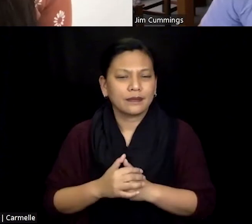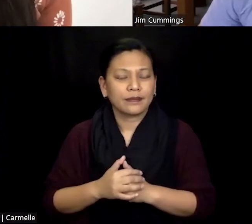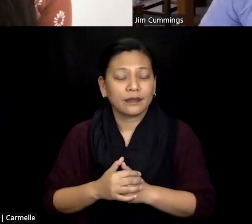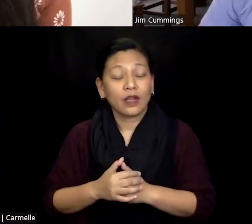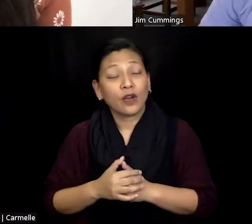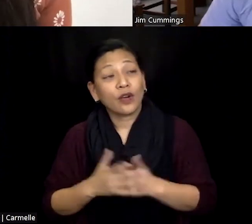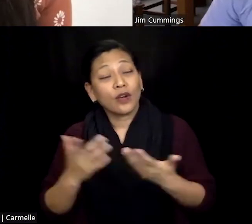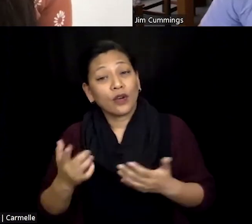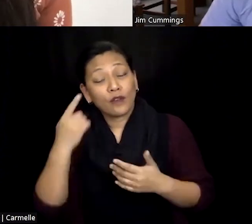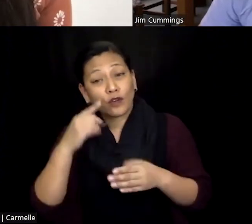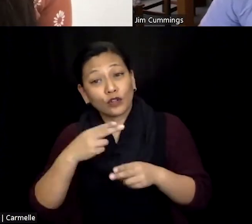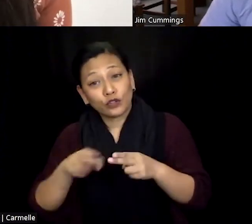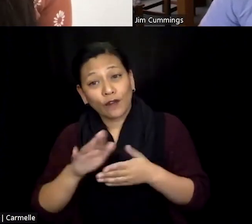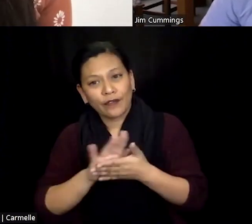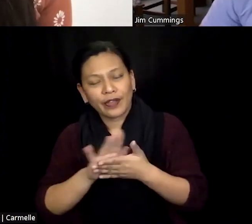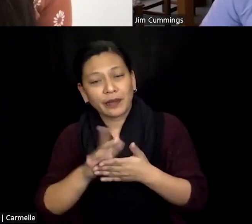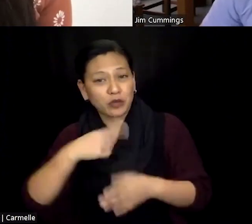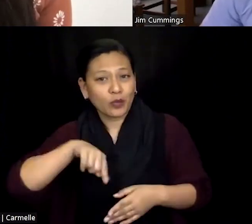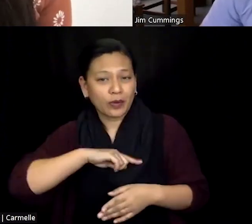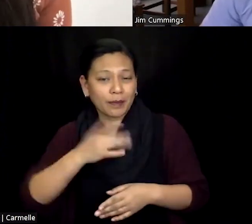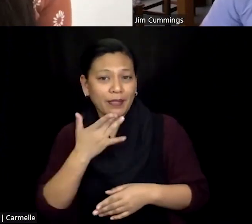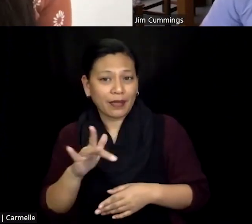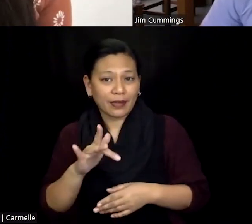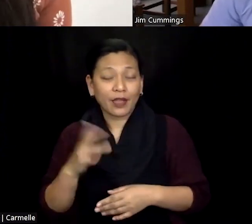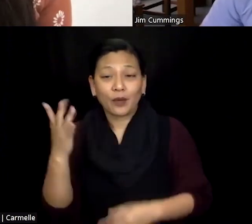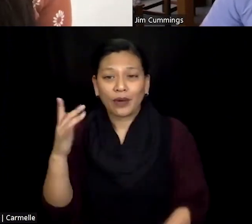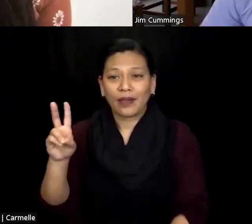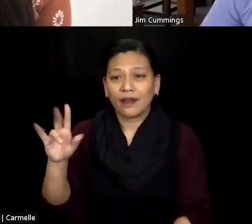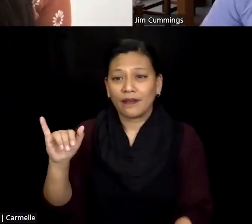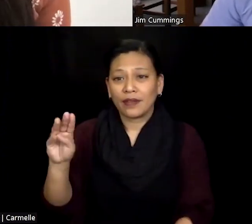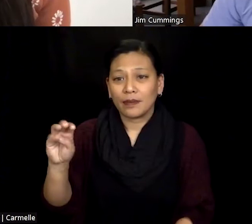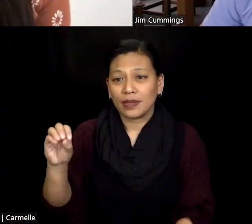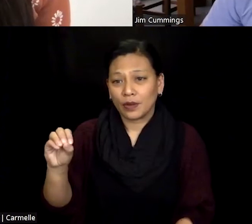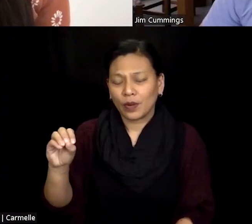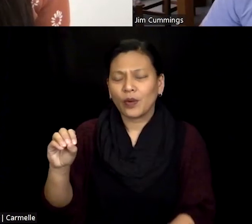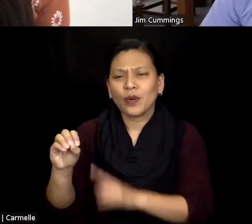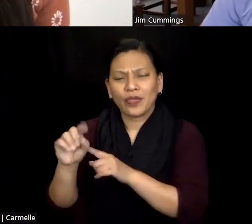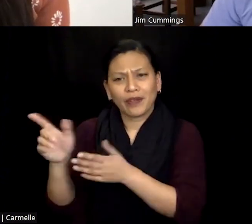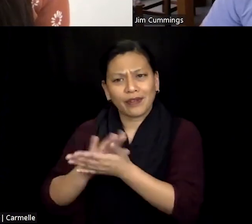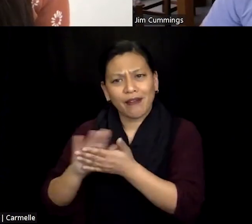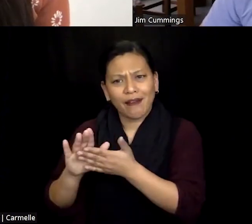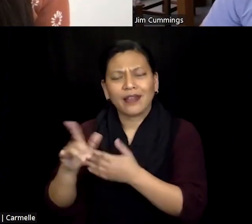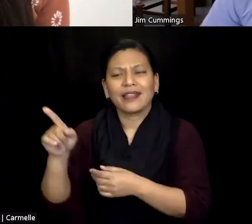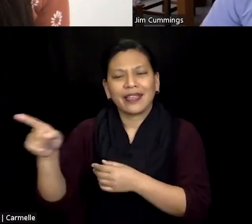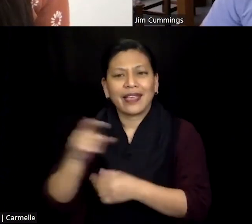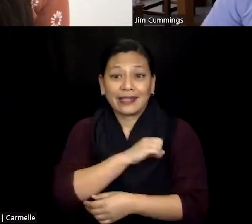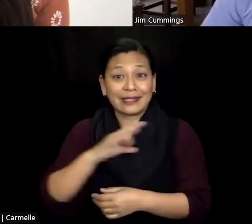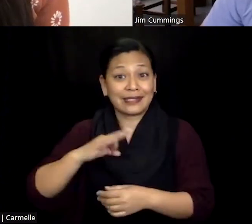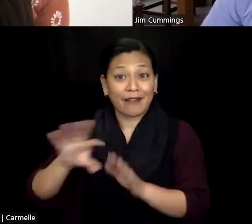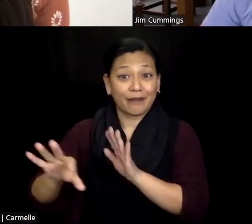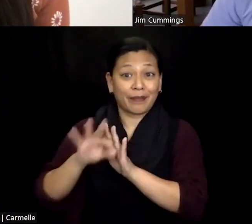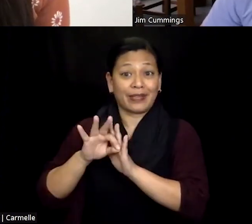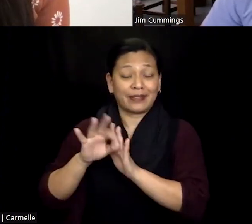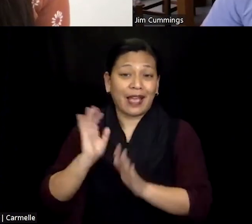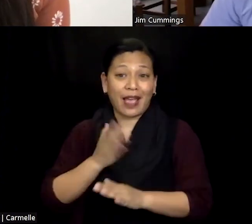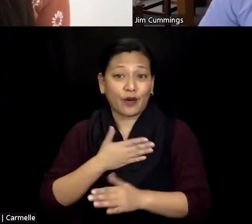shorts, we've been lucky. With shorts, Vimeo has been very kind to us in the past and staff picked us kind of randomly